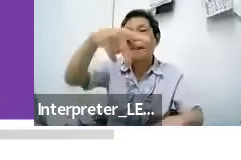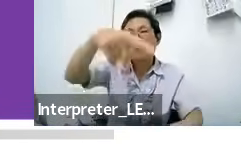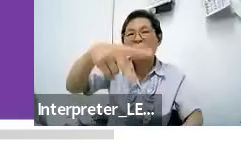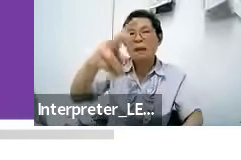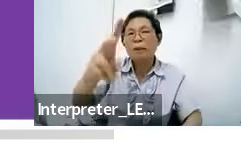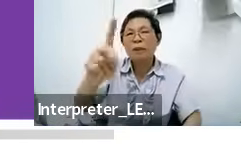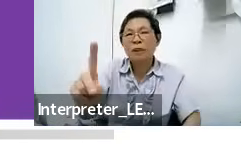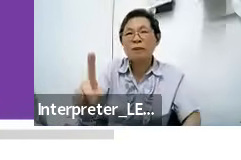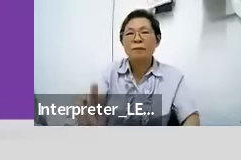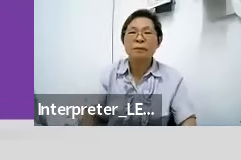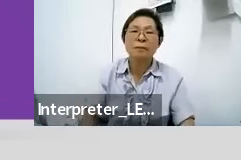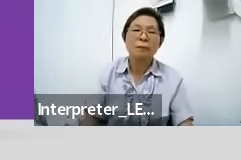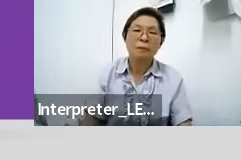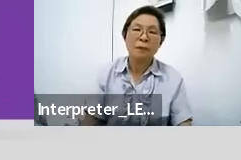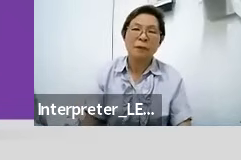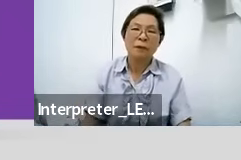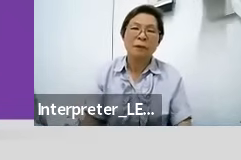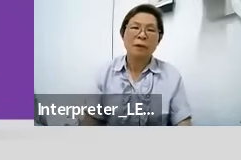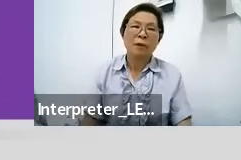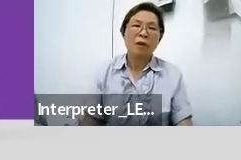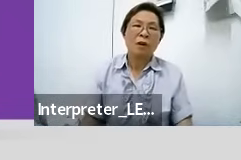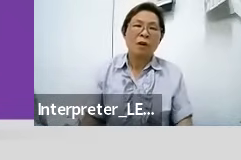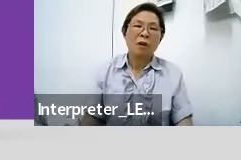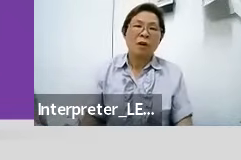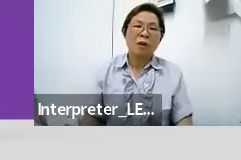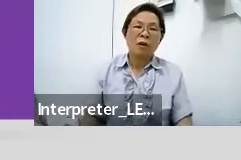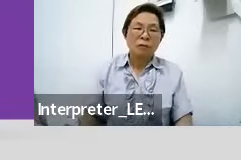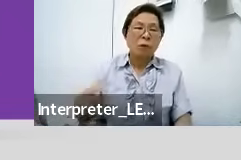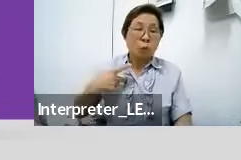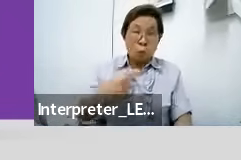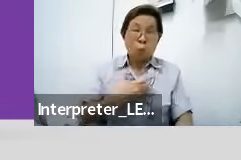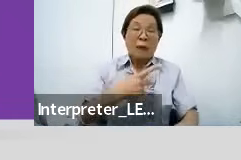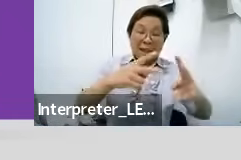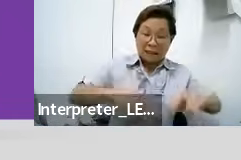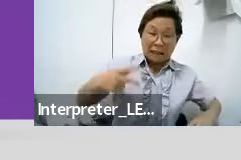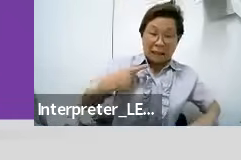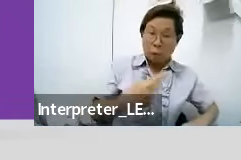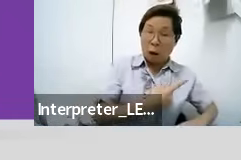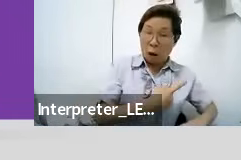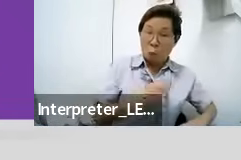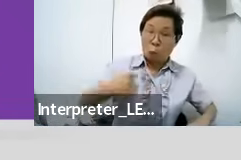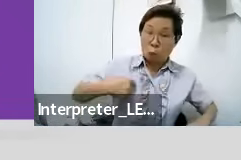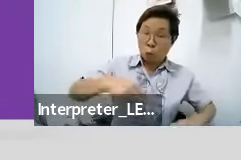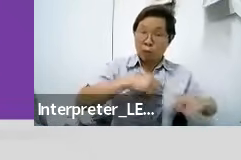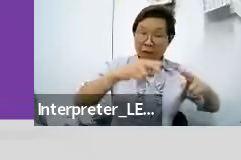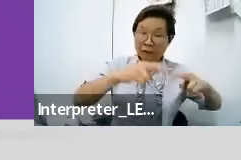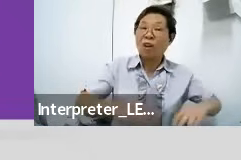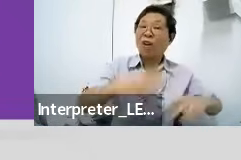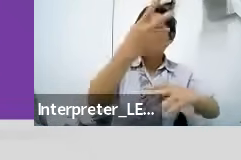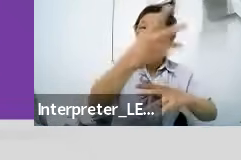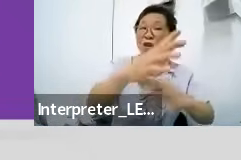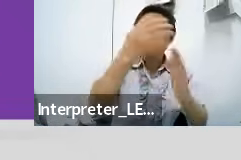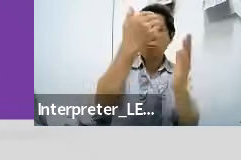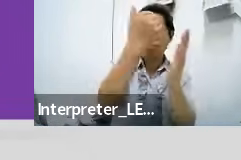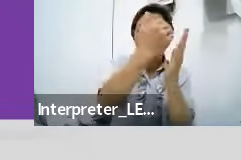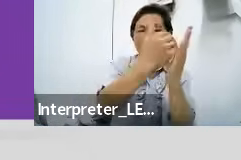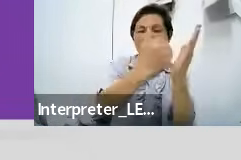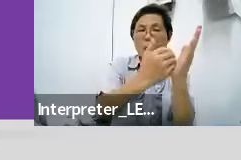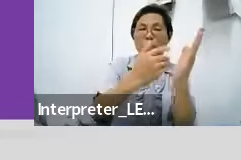needs. So from our studies, there are basically 4 themes that we could